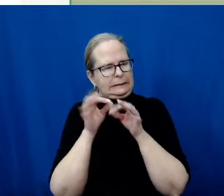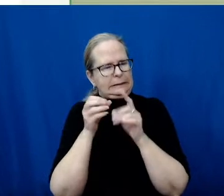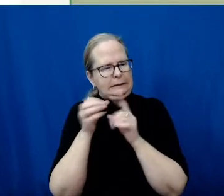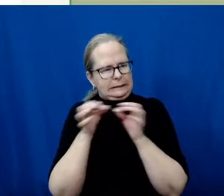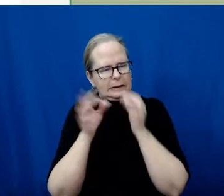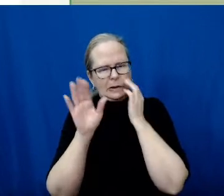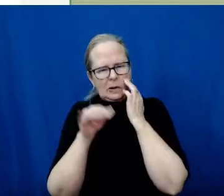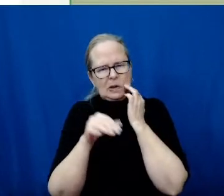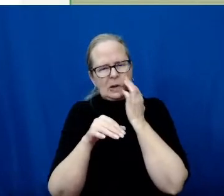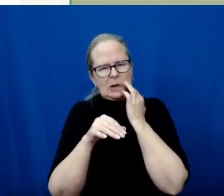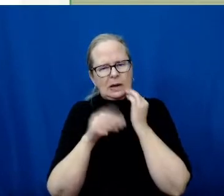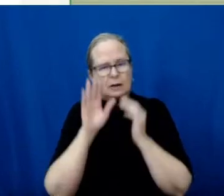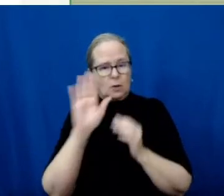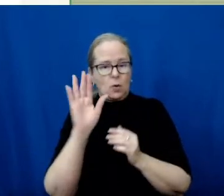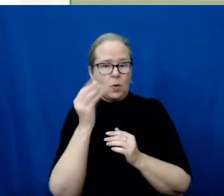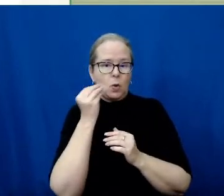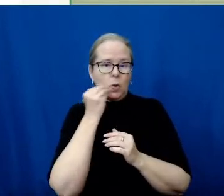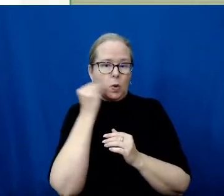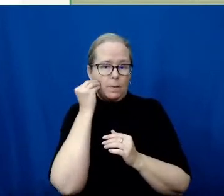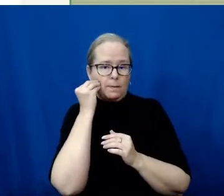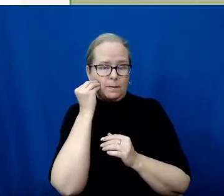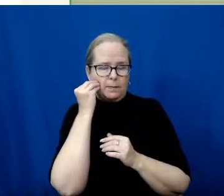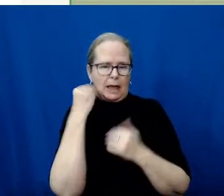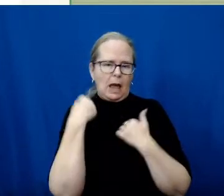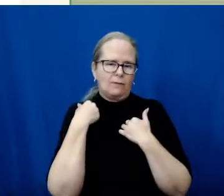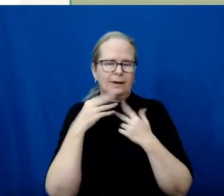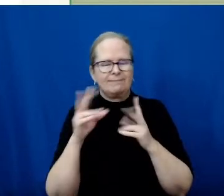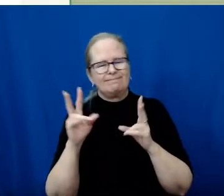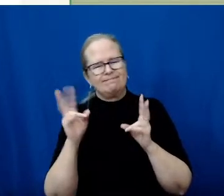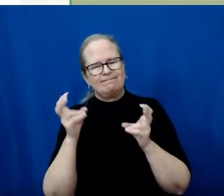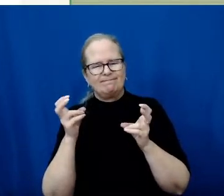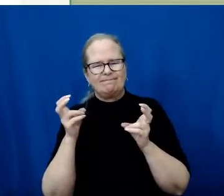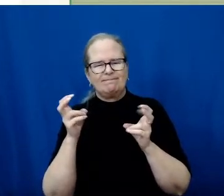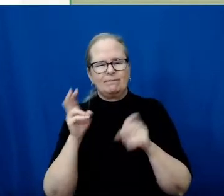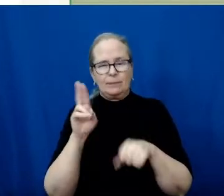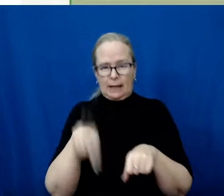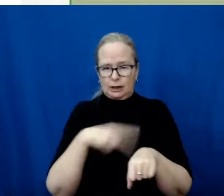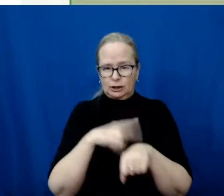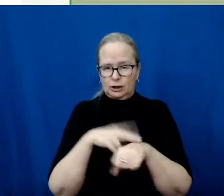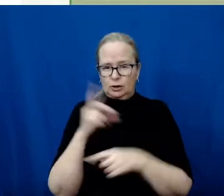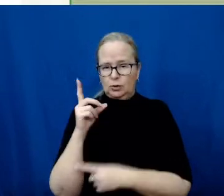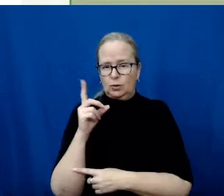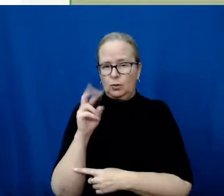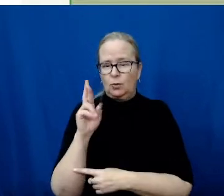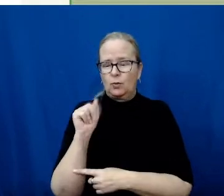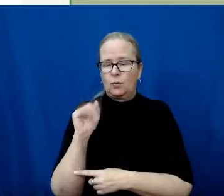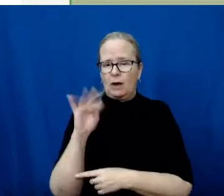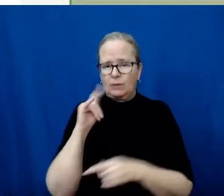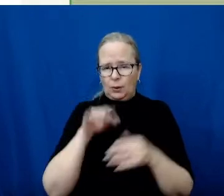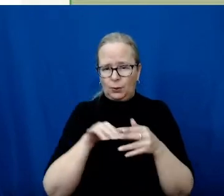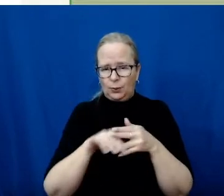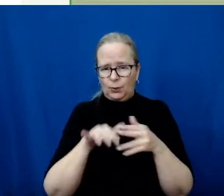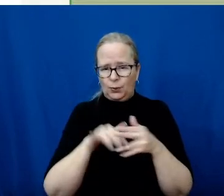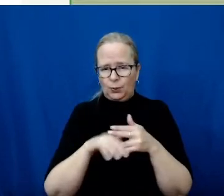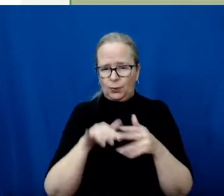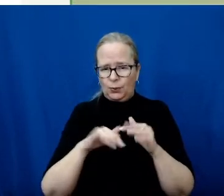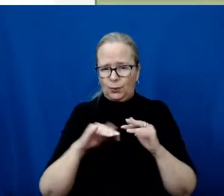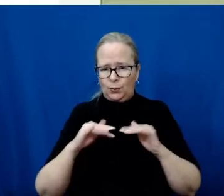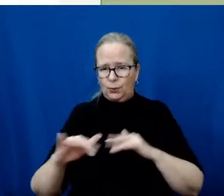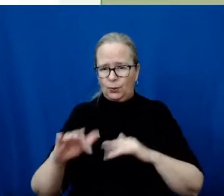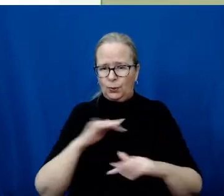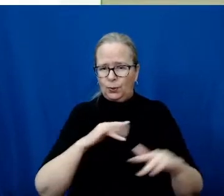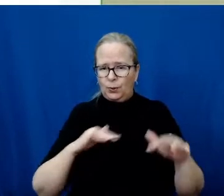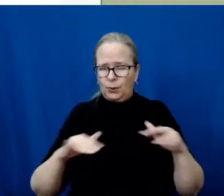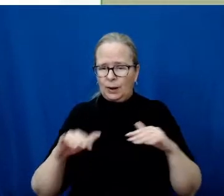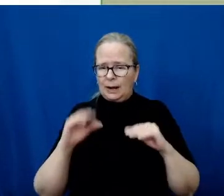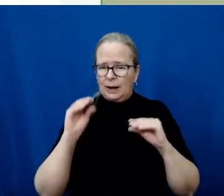call a natural draft appliances, in other words, there's no fan to remove the exhaust fans, what can happen is if you put a room